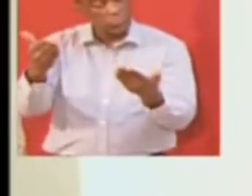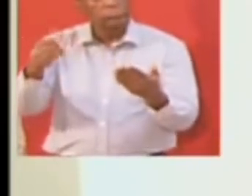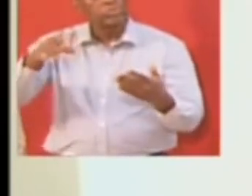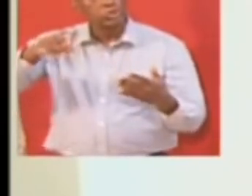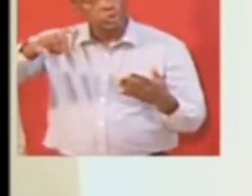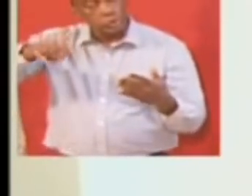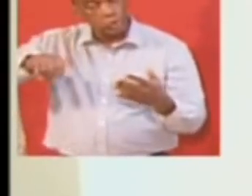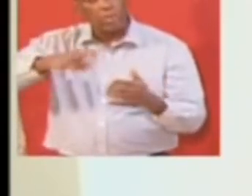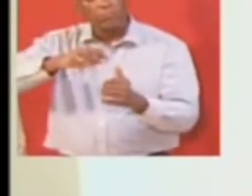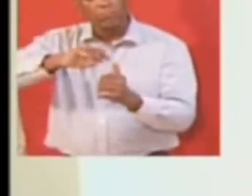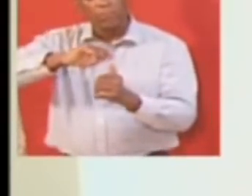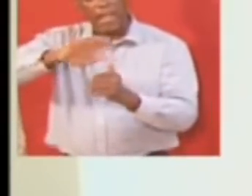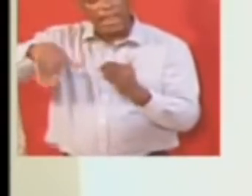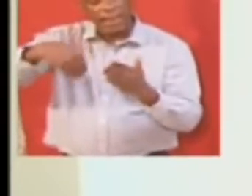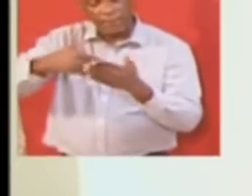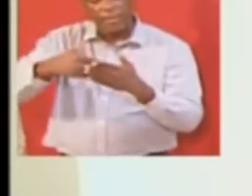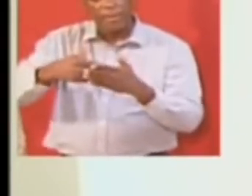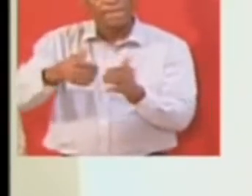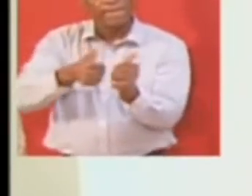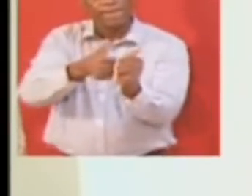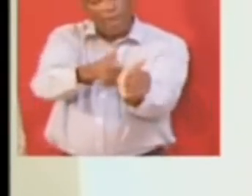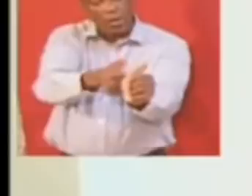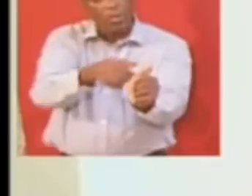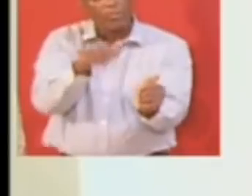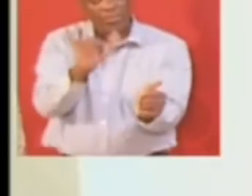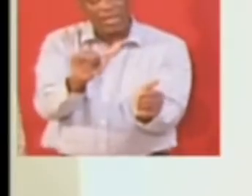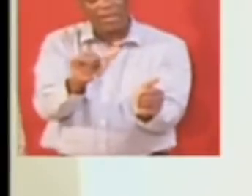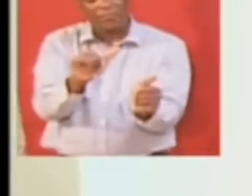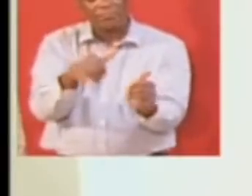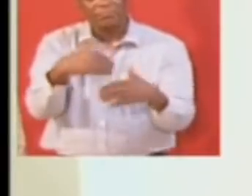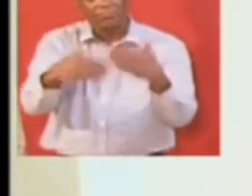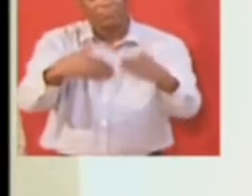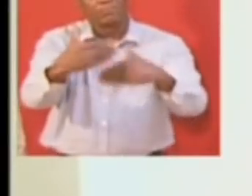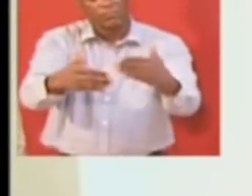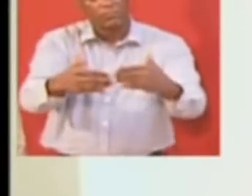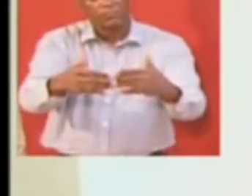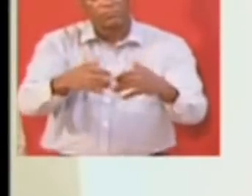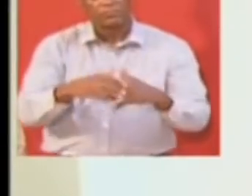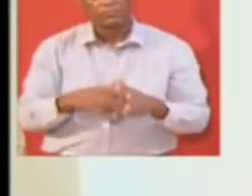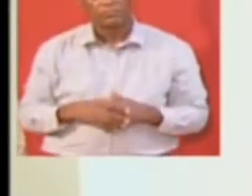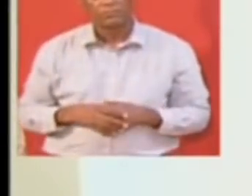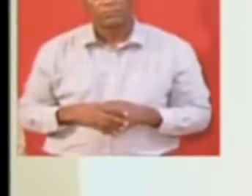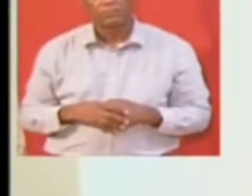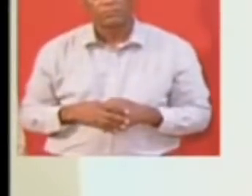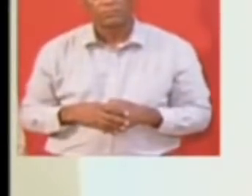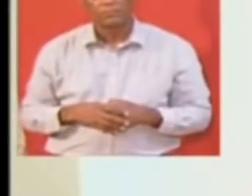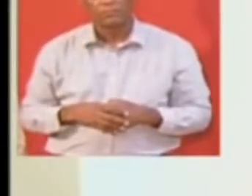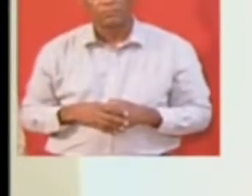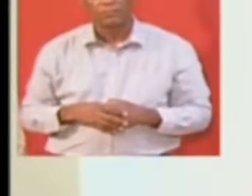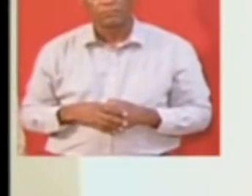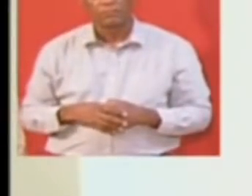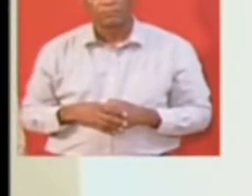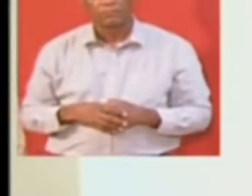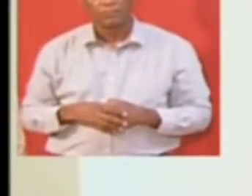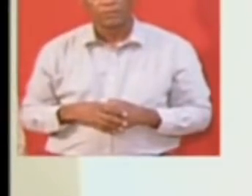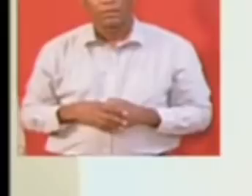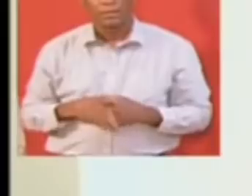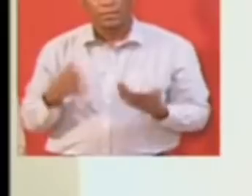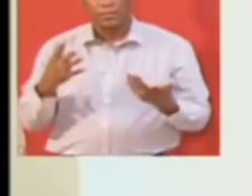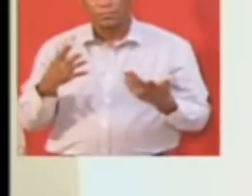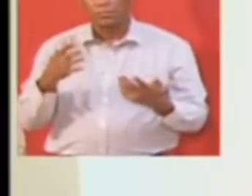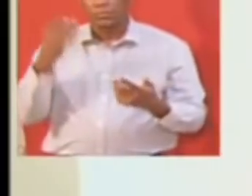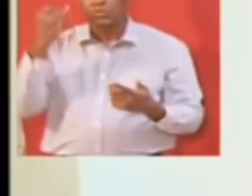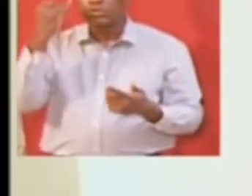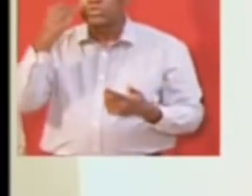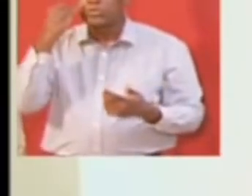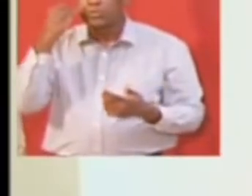it's one could test early and be negative, travel, and then later on you are still in the incubation period, and then you